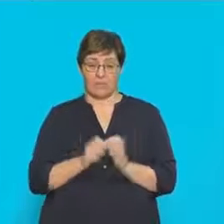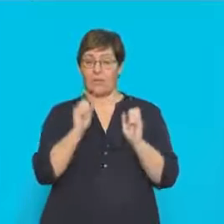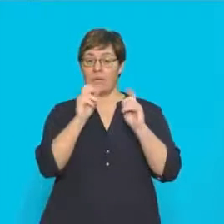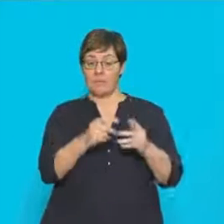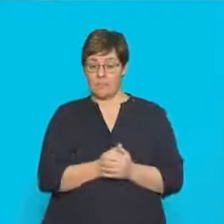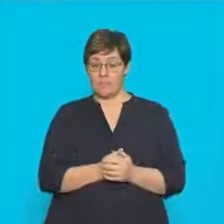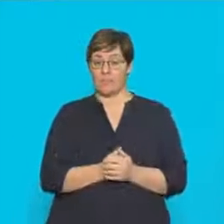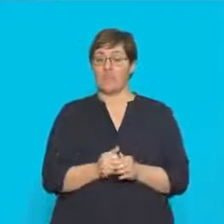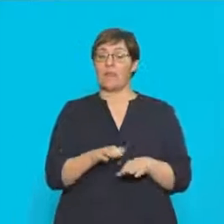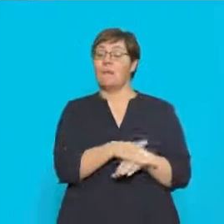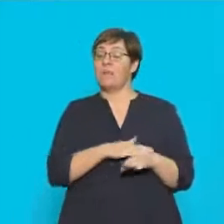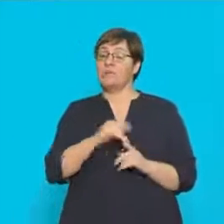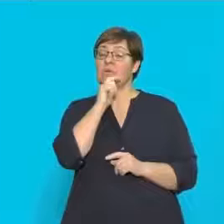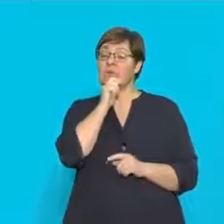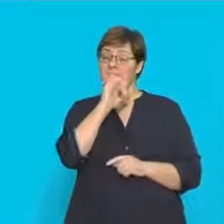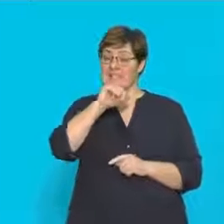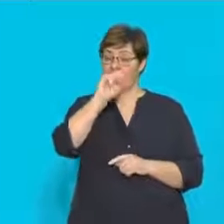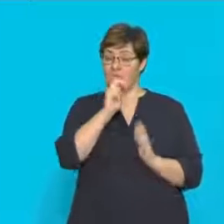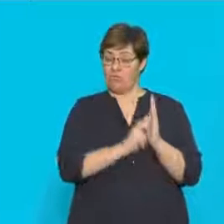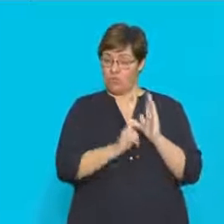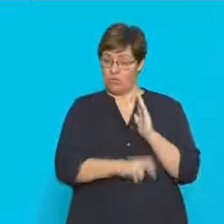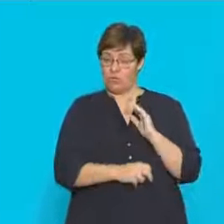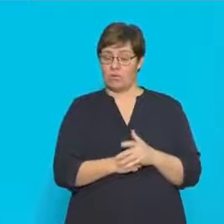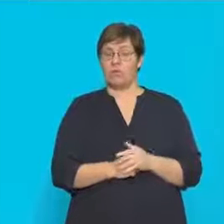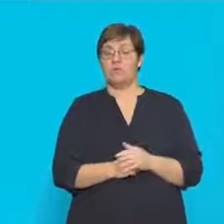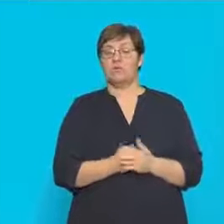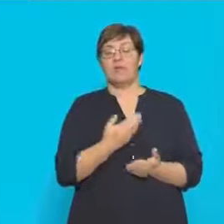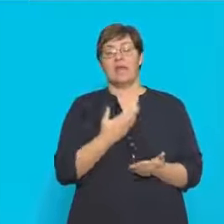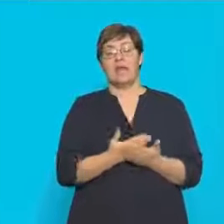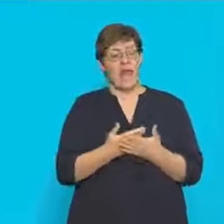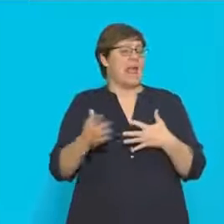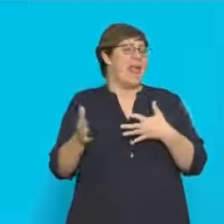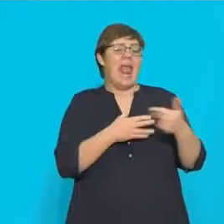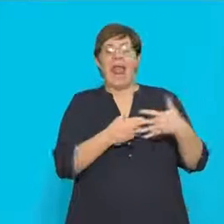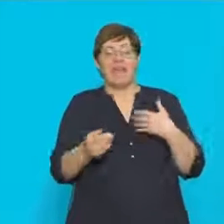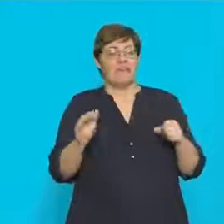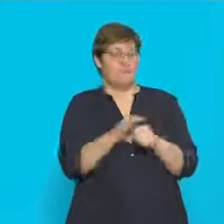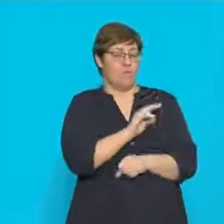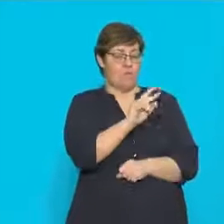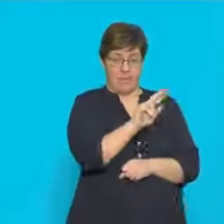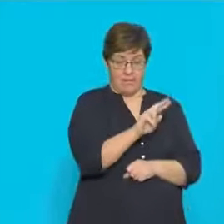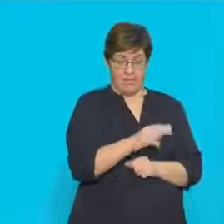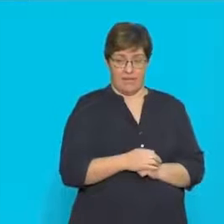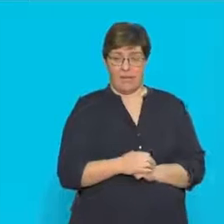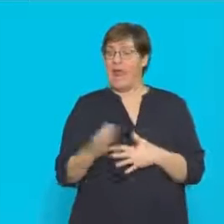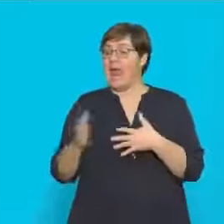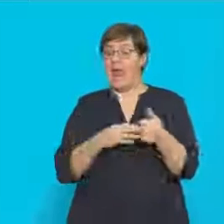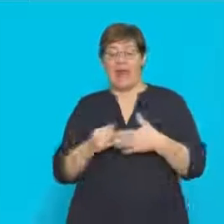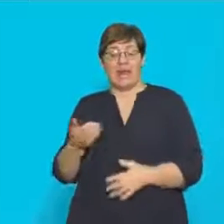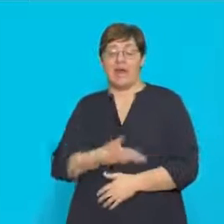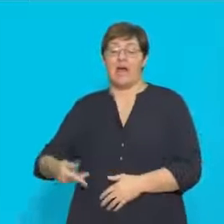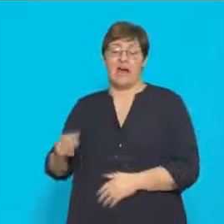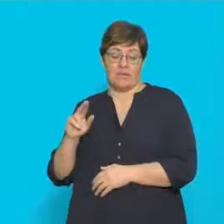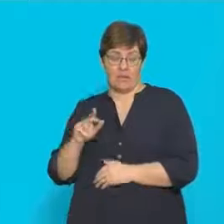Okay, so basically when we're using the sine rule, you can use any full pair and any half